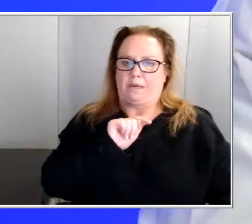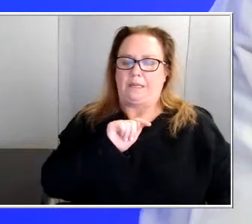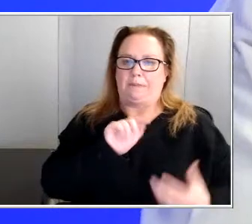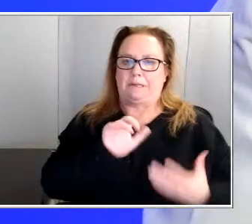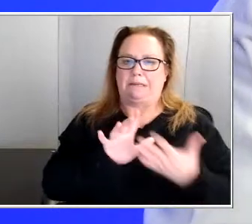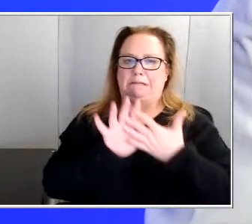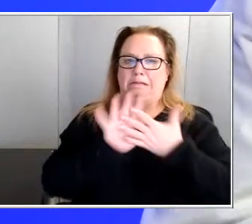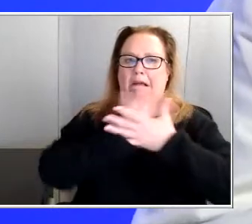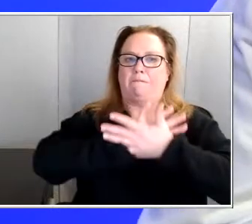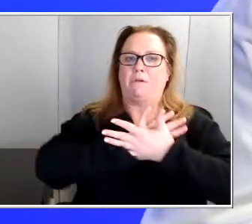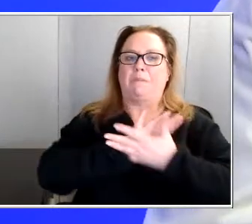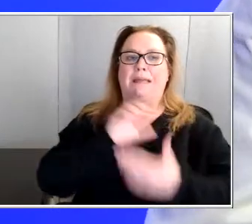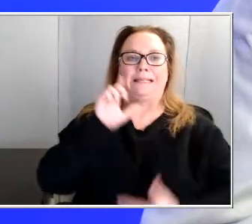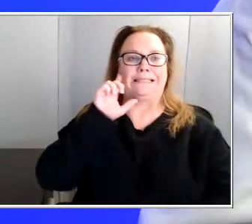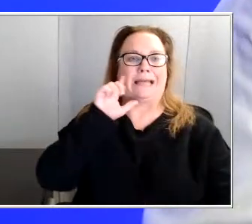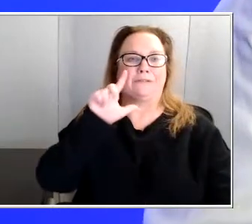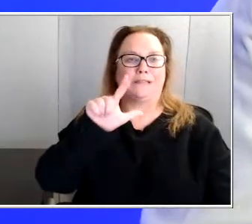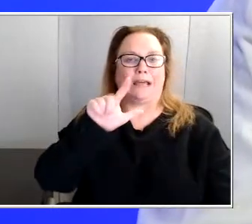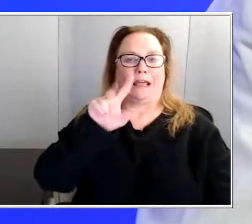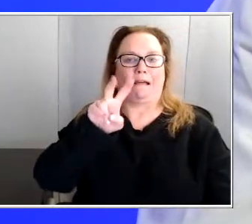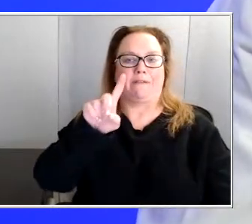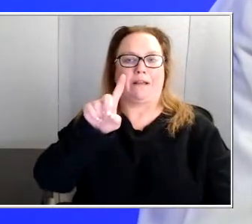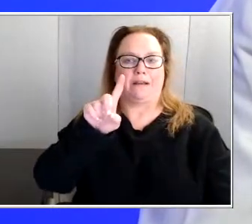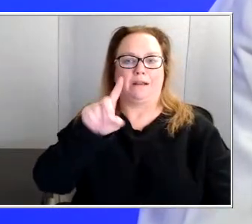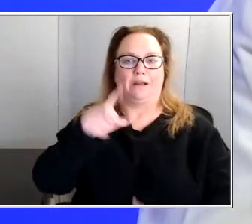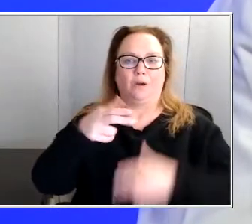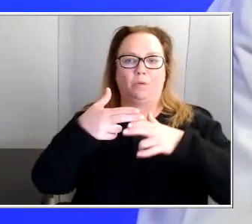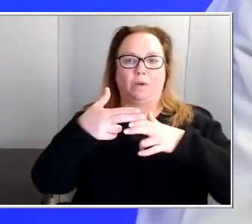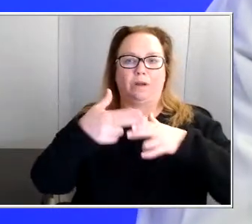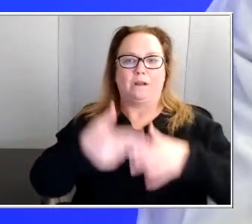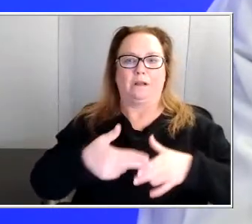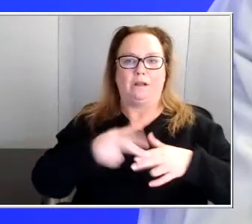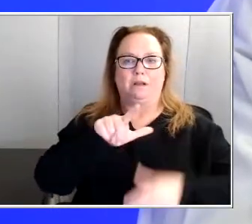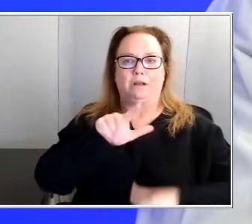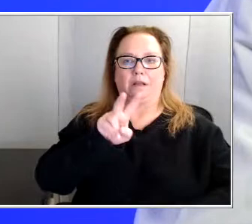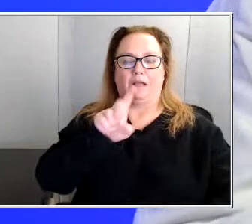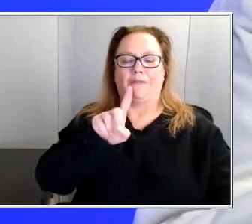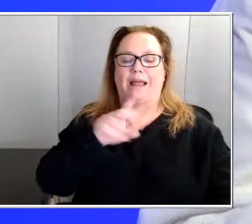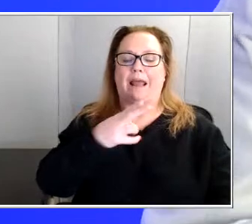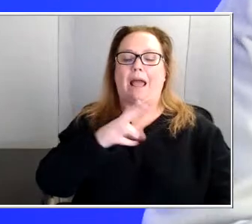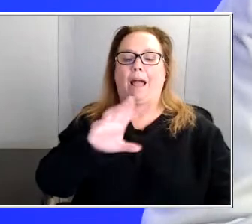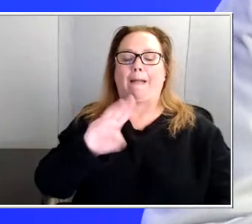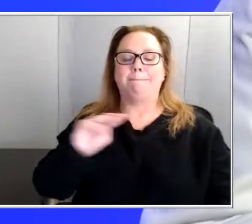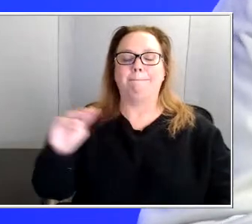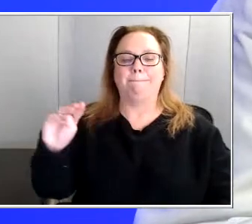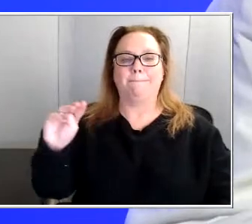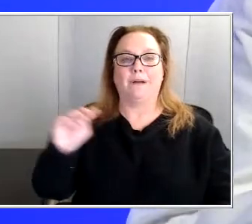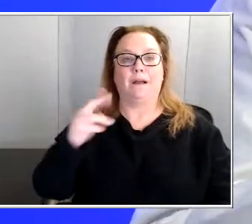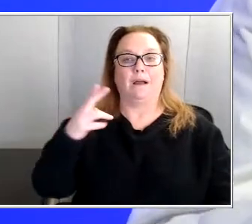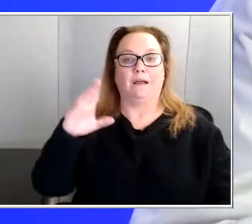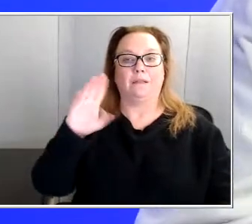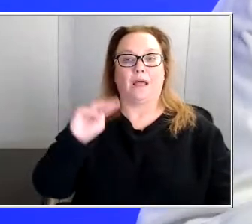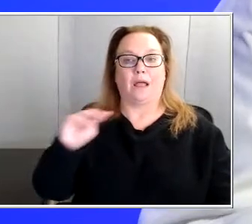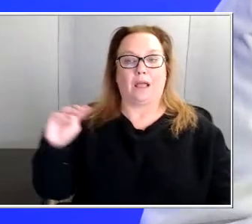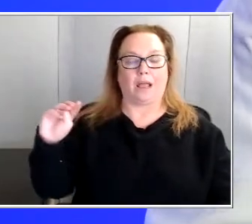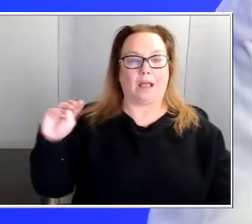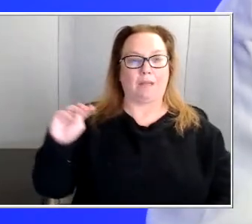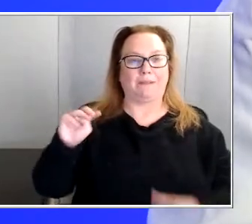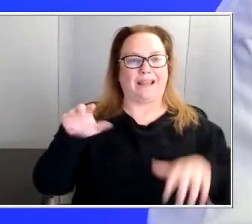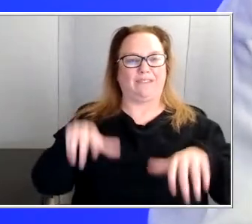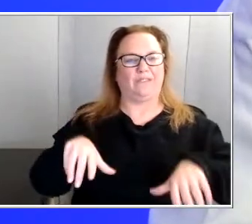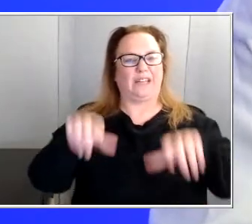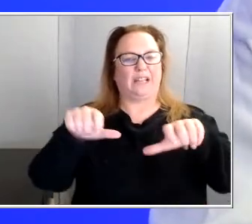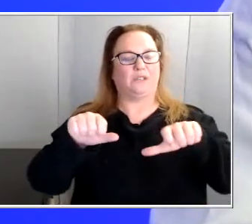sound. And in geek's term, we call this sound, by the way, LVAD hum. So hum kind of takes over the soft